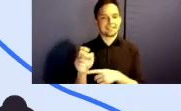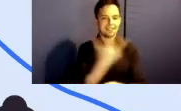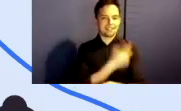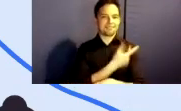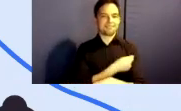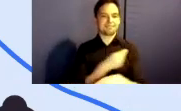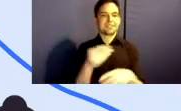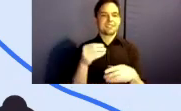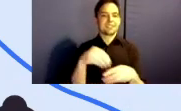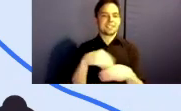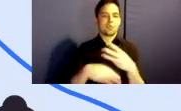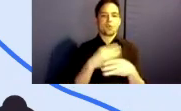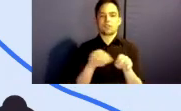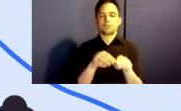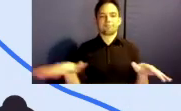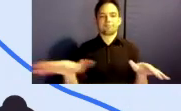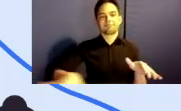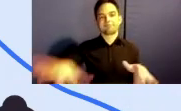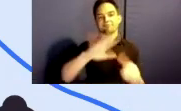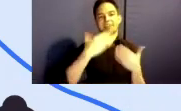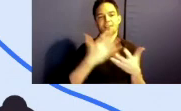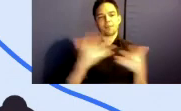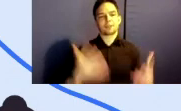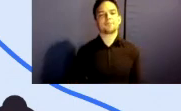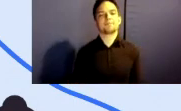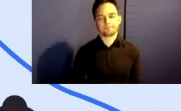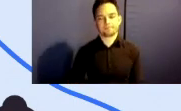around the world. Thank you very much.